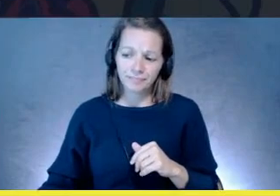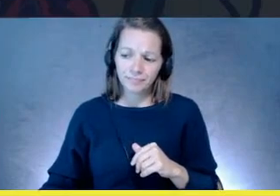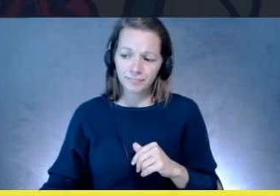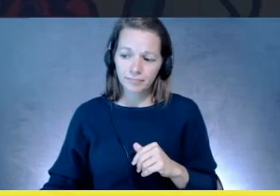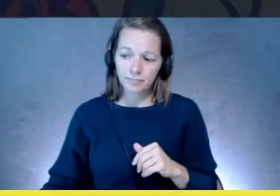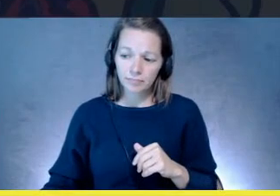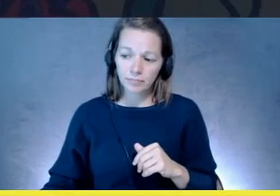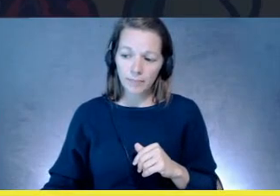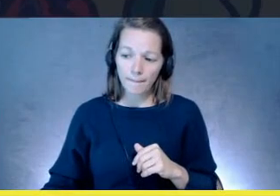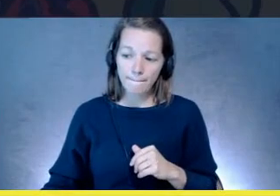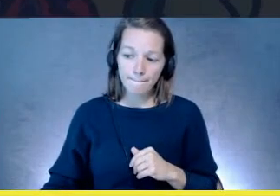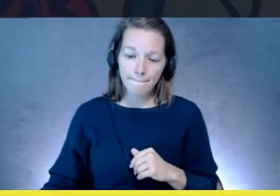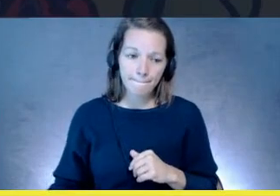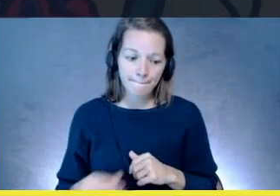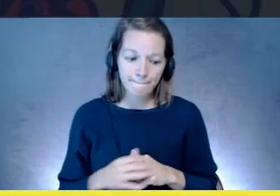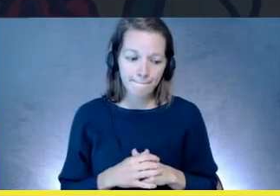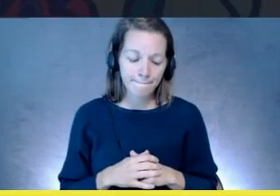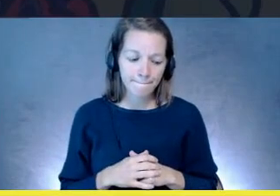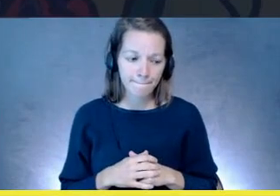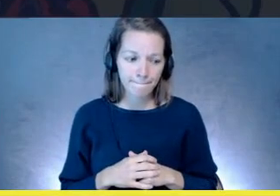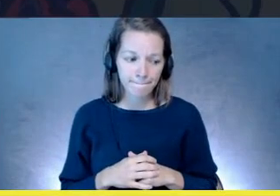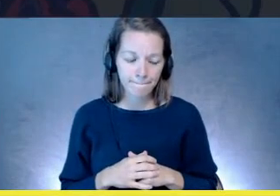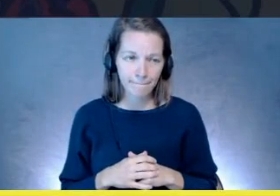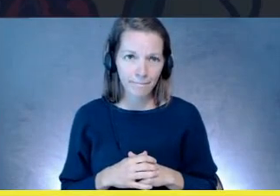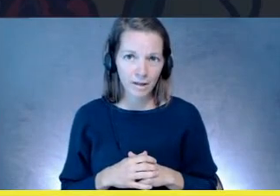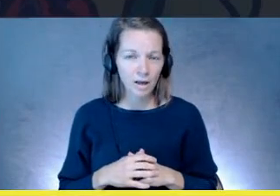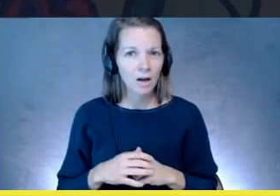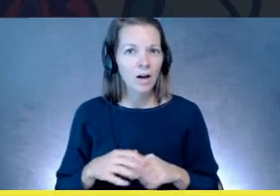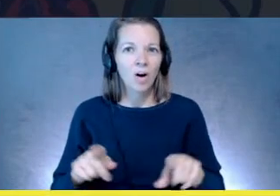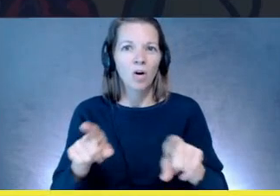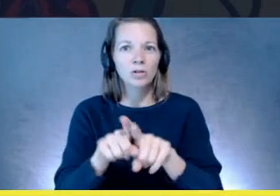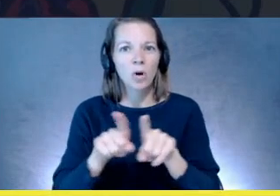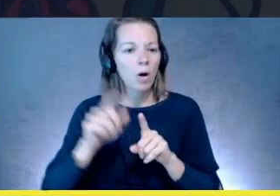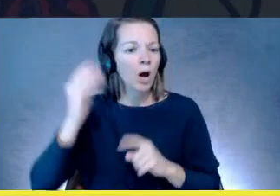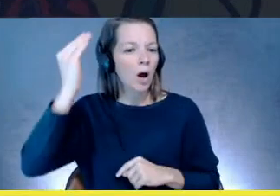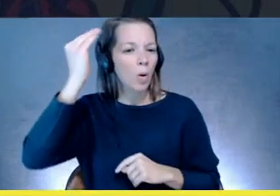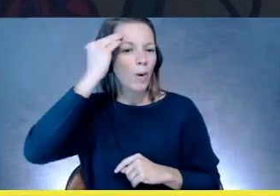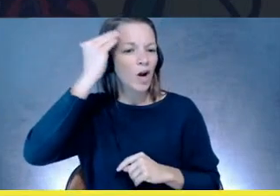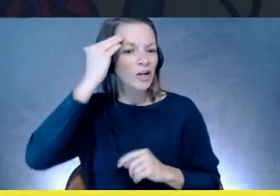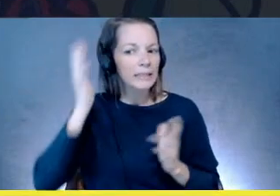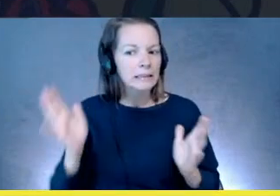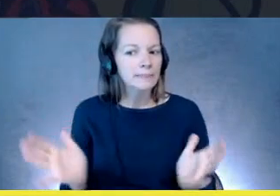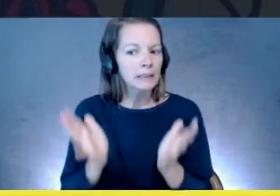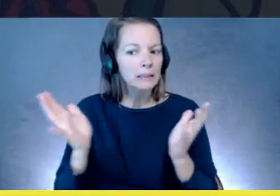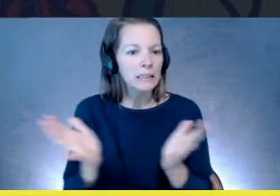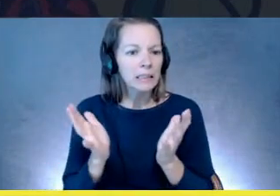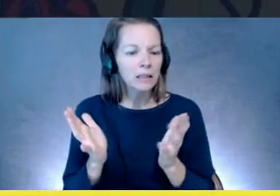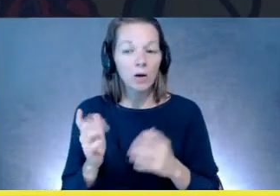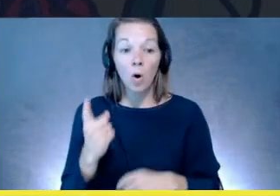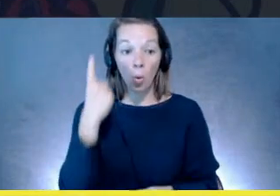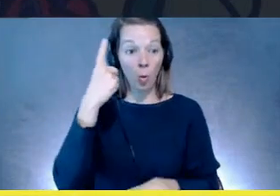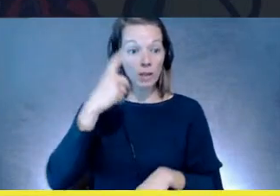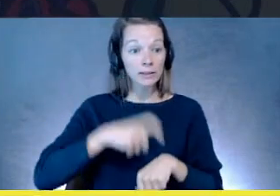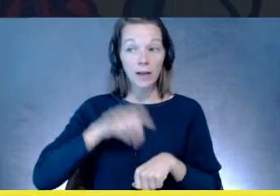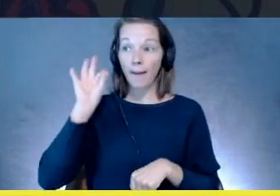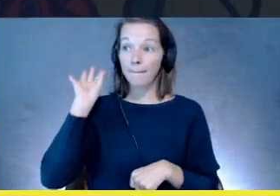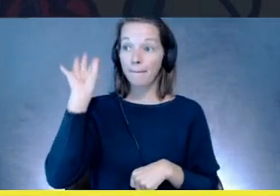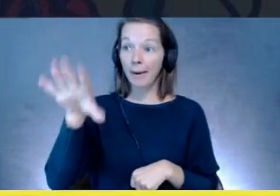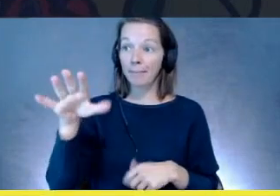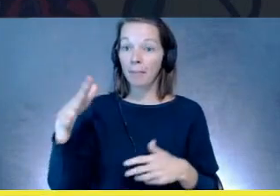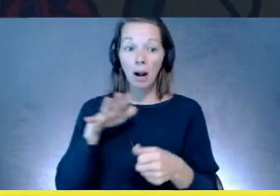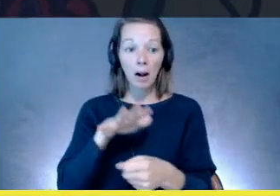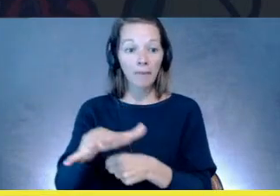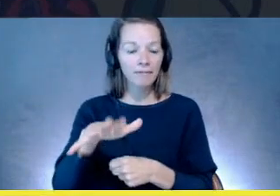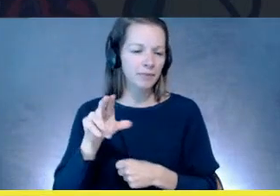this idea that awareness building isn't just a one-off. It's, a progression throughout time for people throughout their